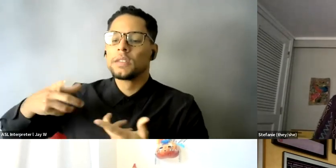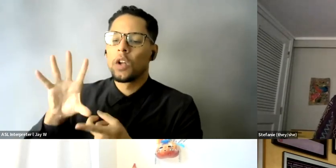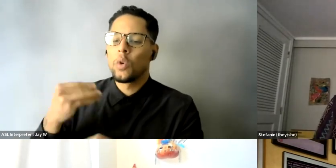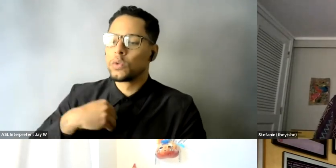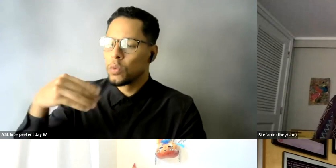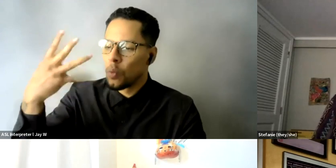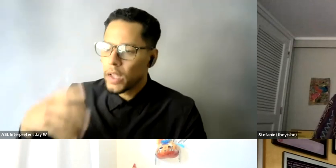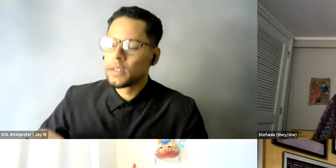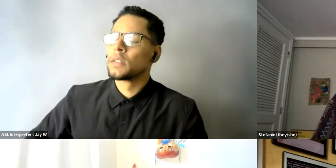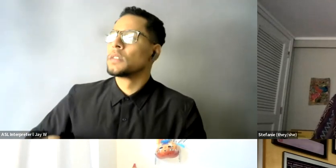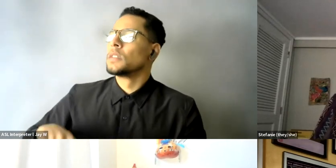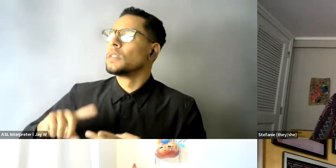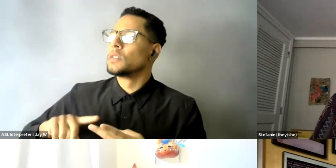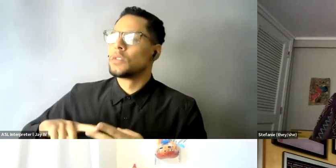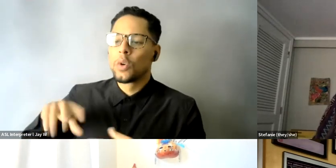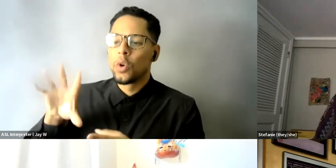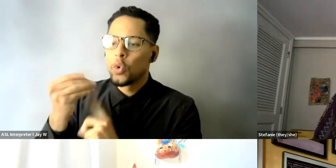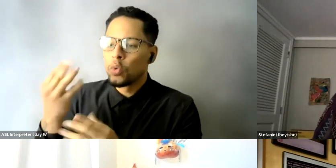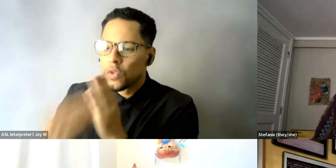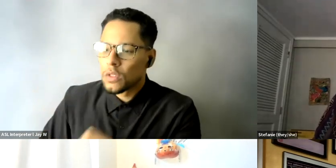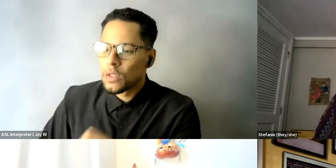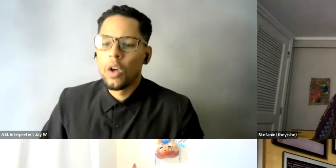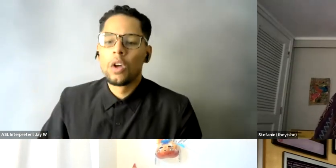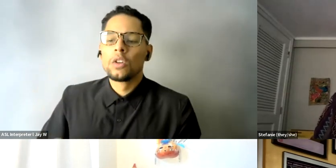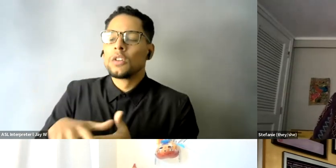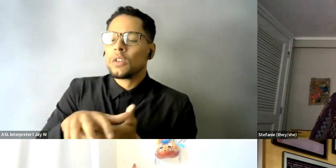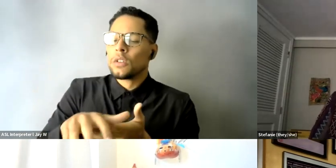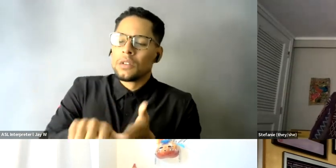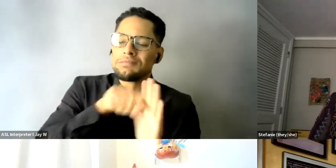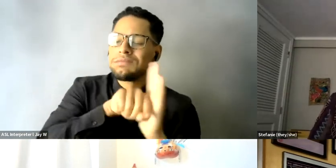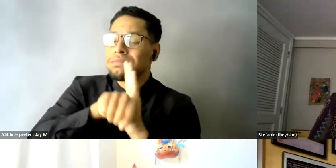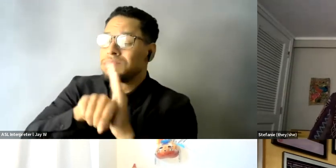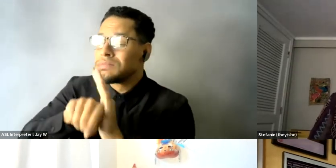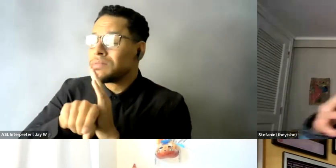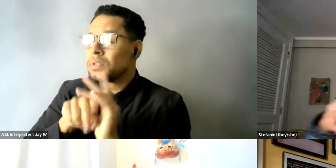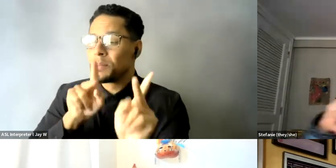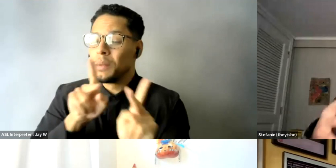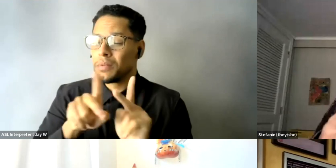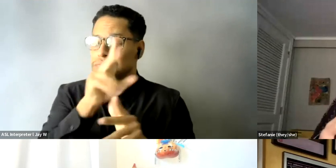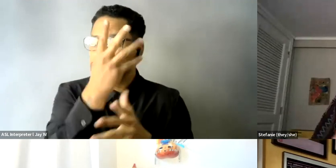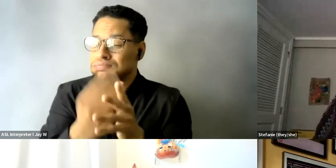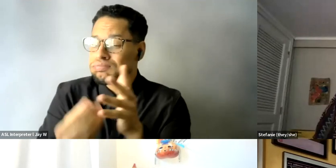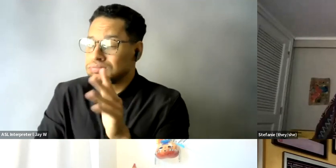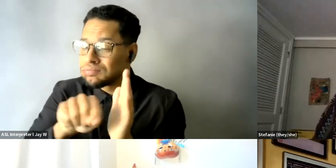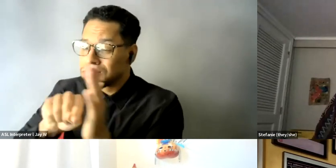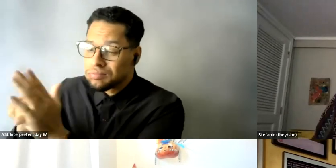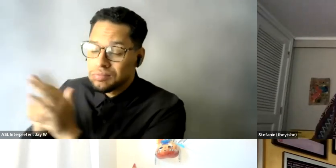loss, assimilation, genocide created the conditions within my family